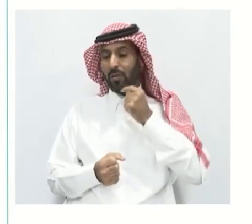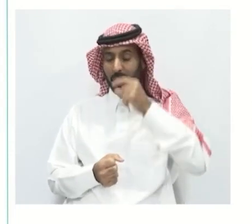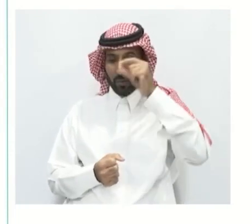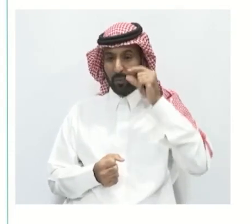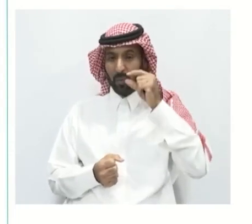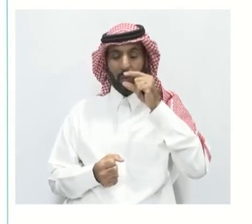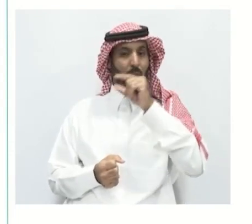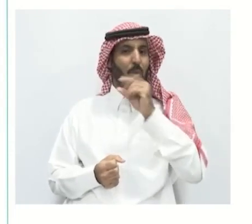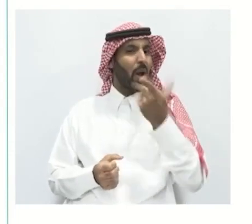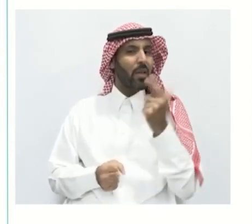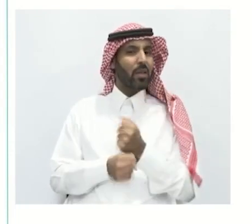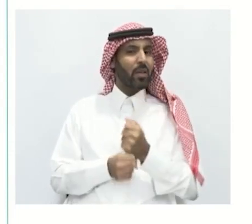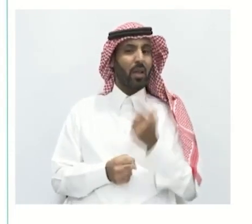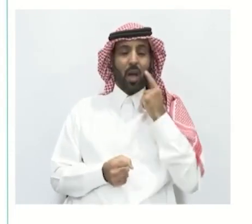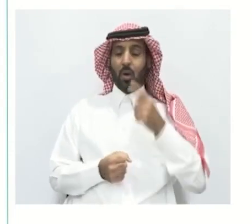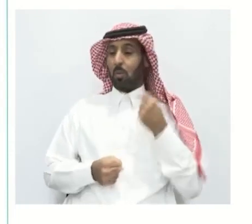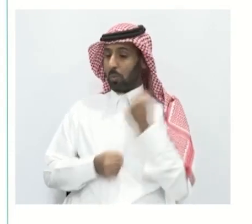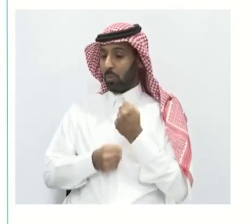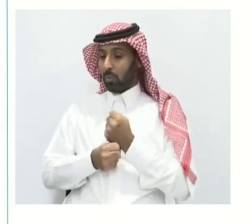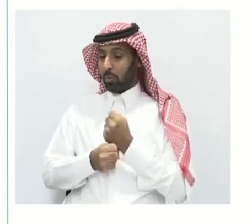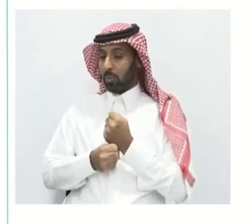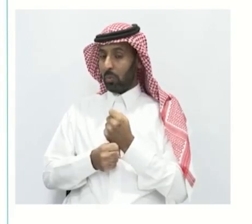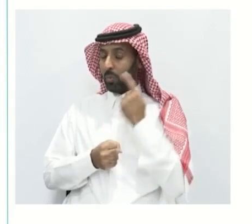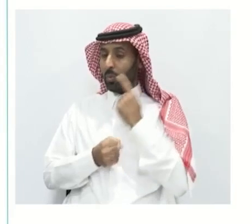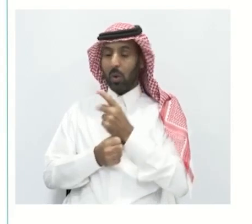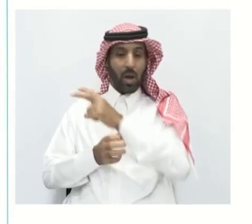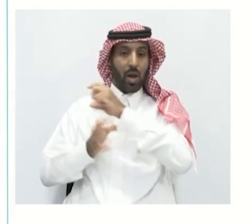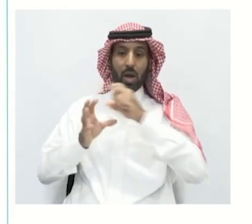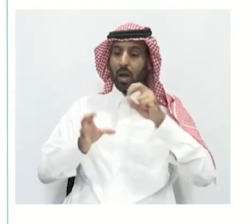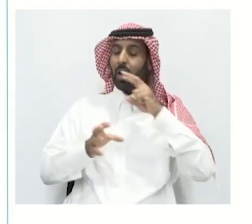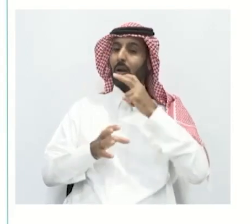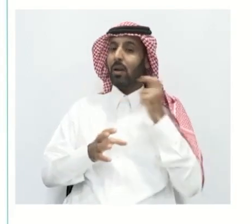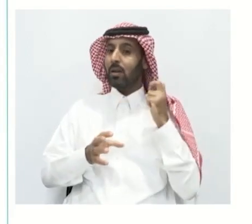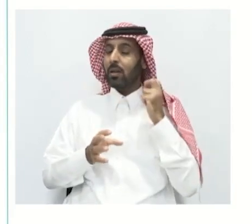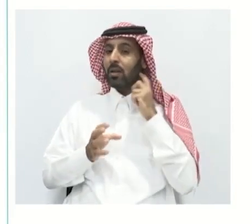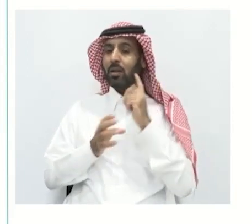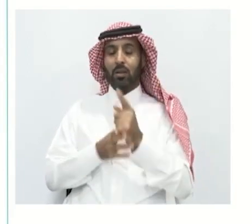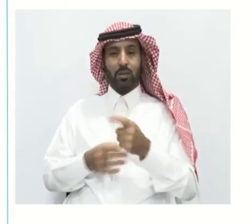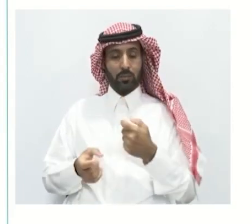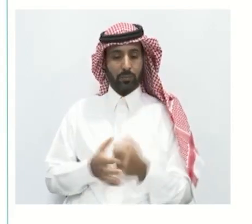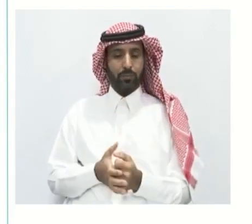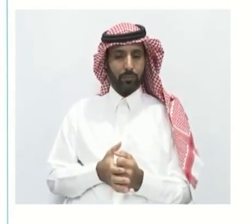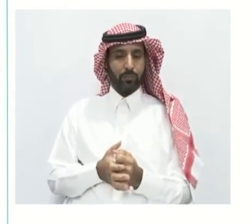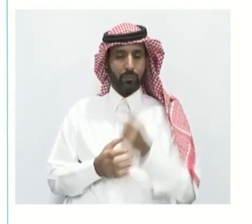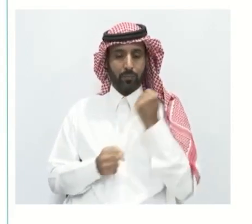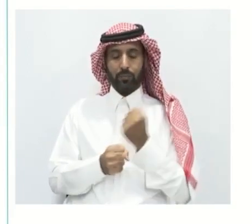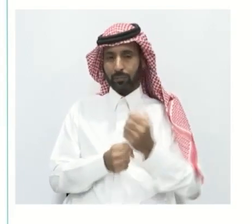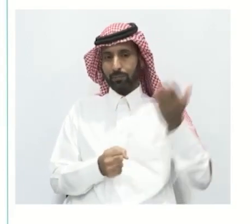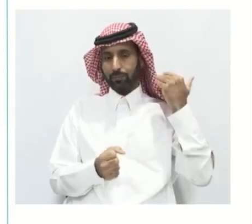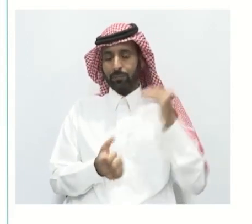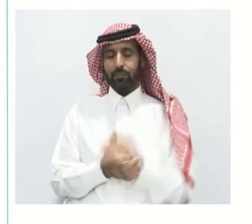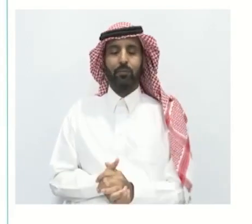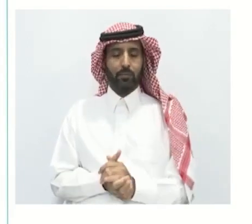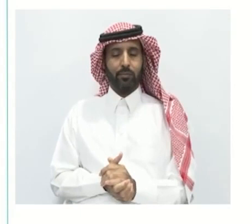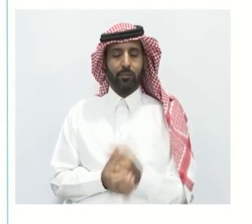were you doing in Dubai? I was working at a hotel. This is a past action. So this is a past